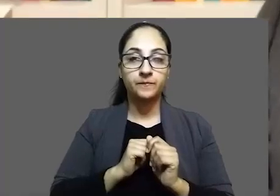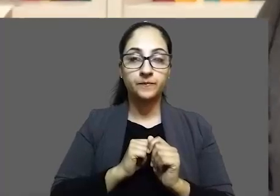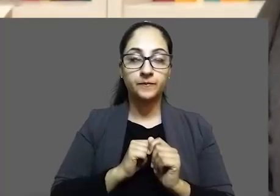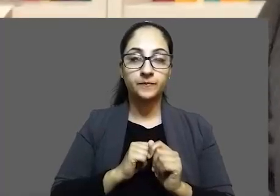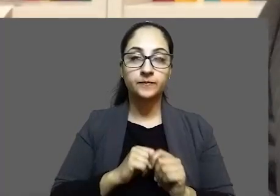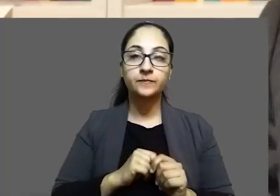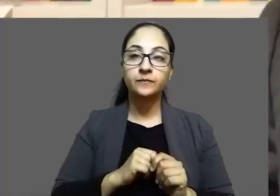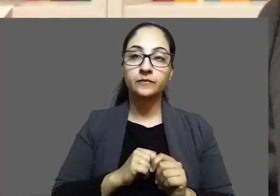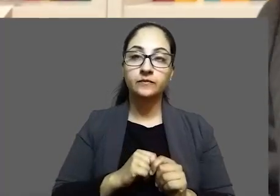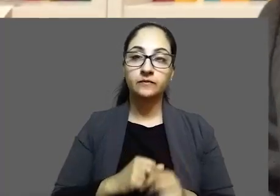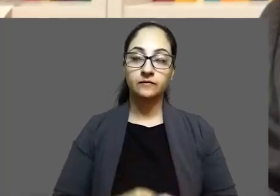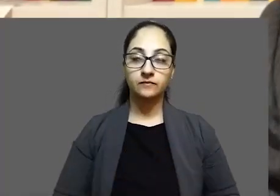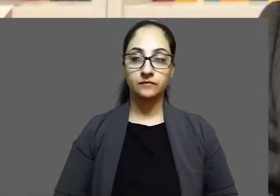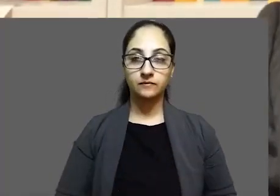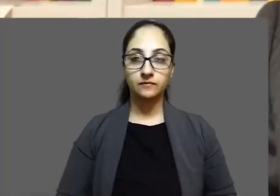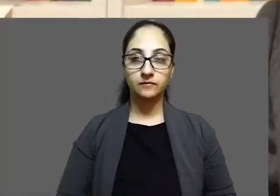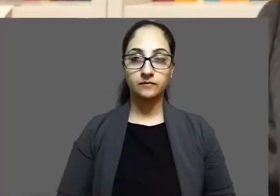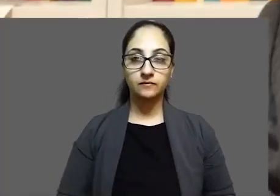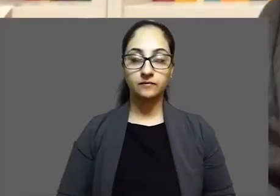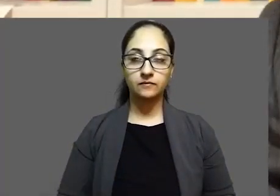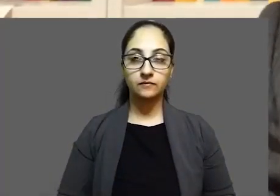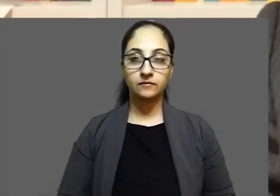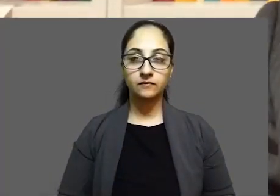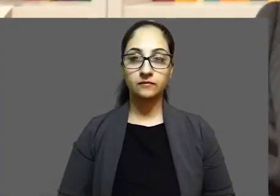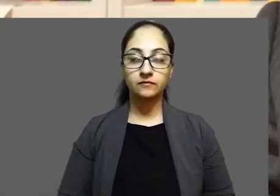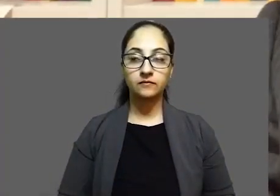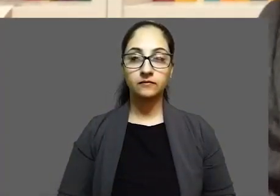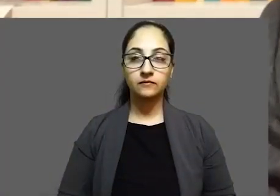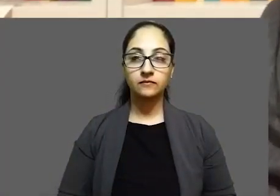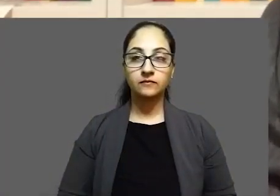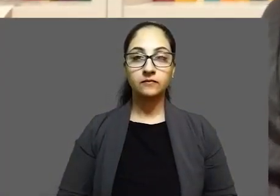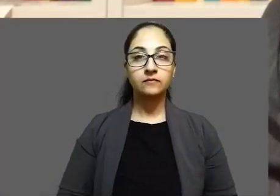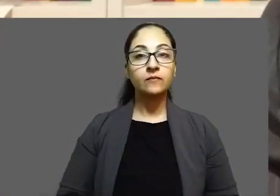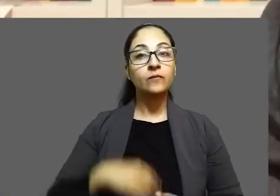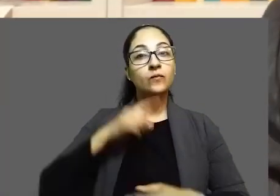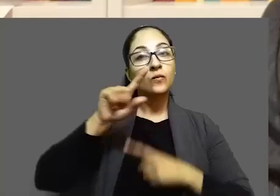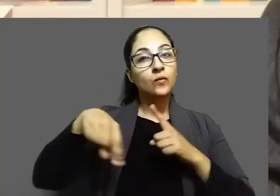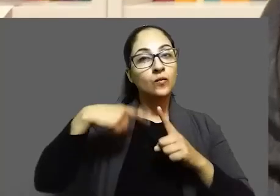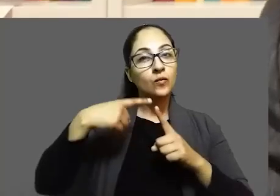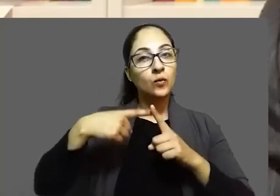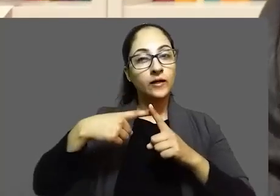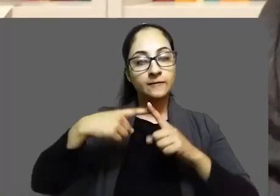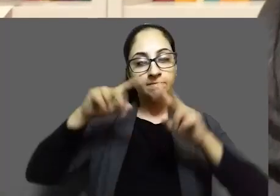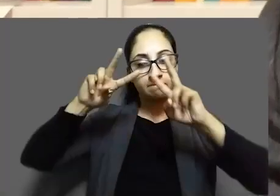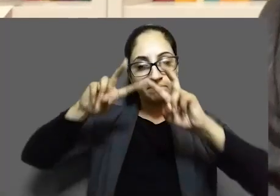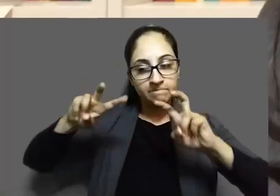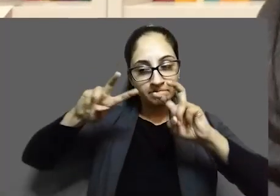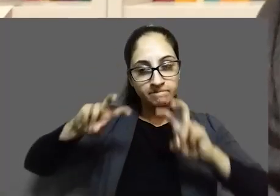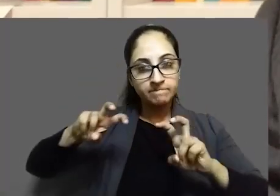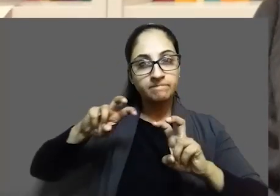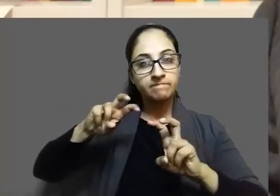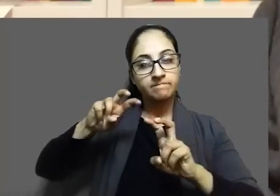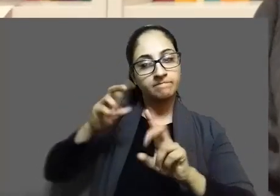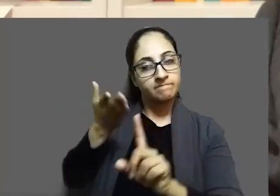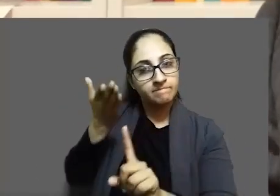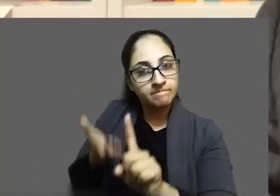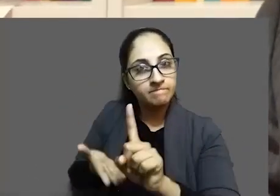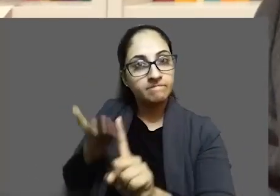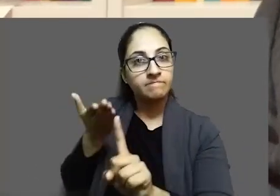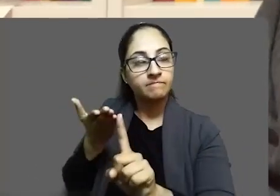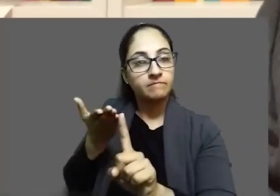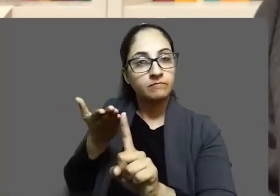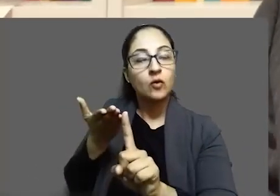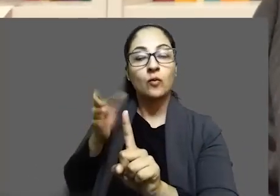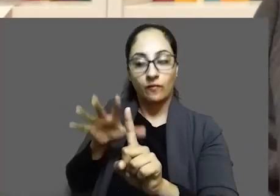that when we talk about stories that tell us, oh, this is who Imam Ali